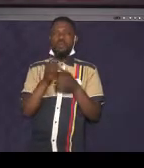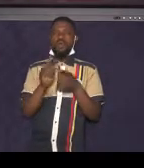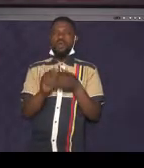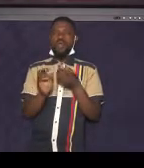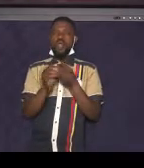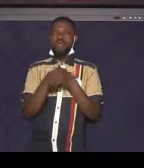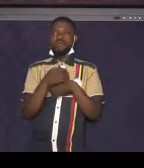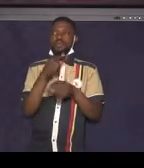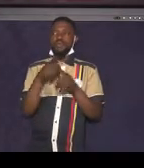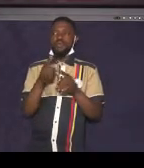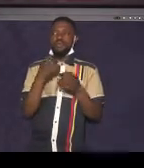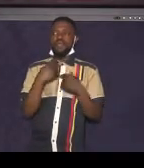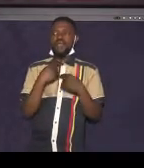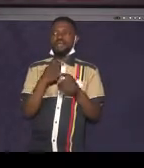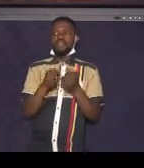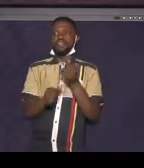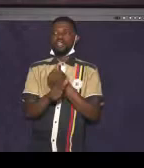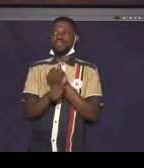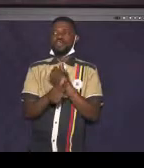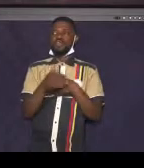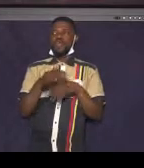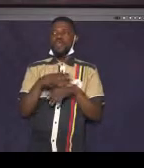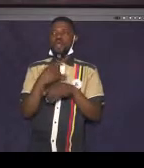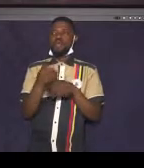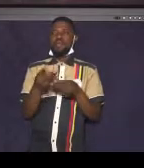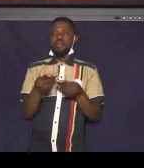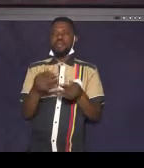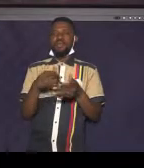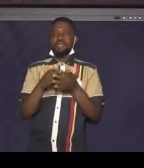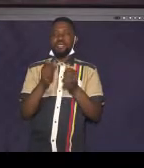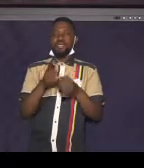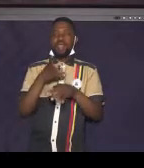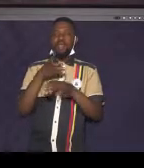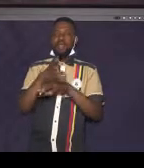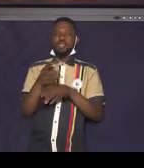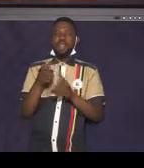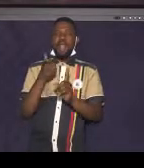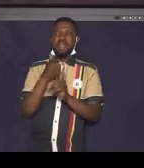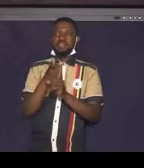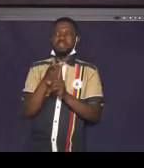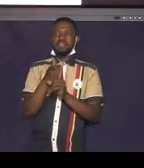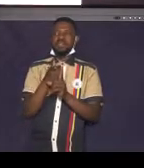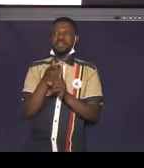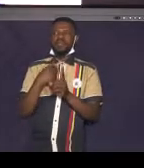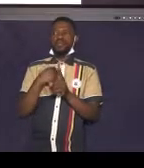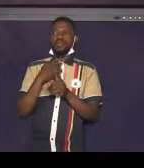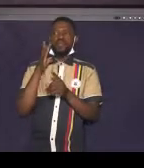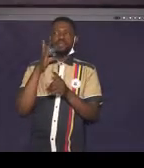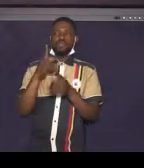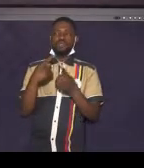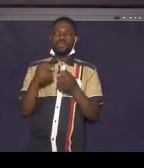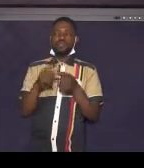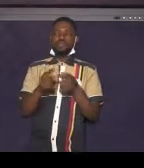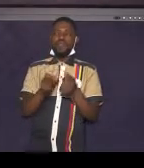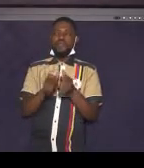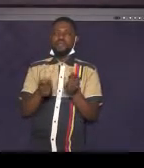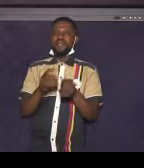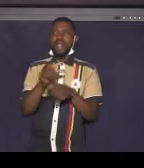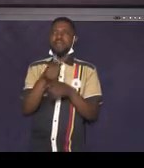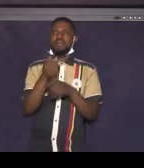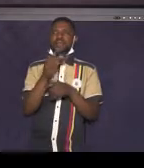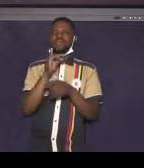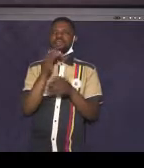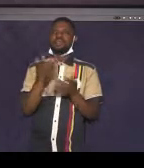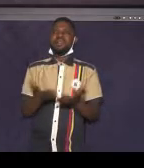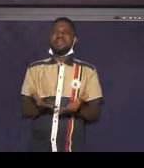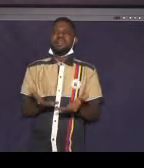causes, because when you have dangerous objects on the floor, it could cause accident. So we should avoid that. Next one is